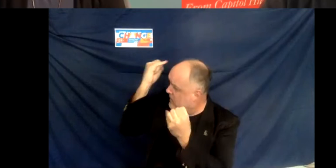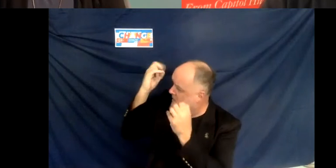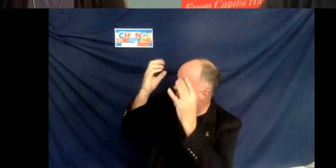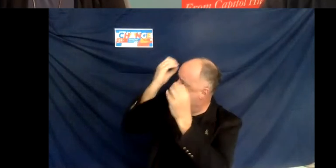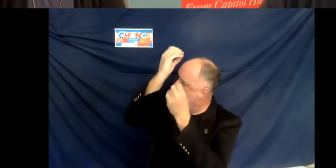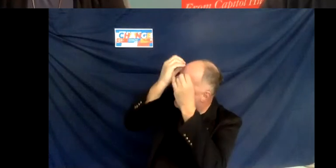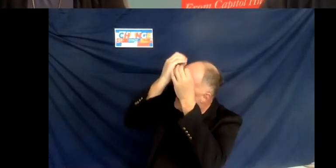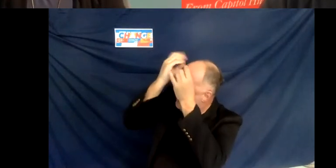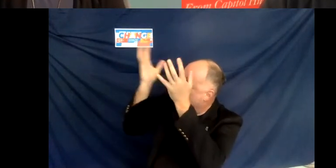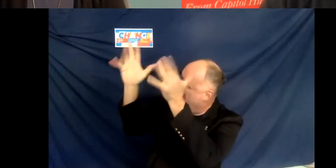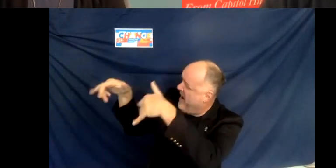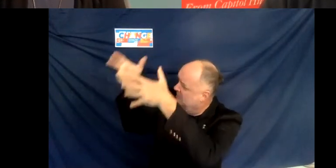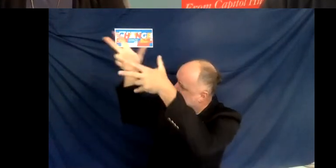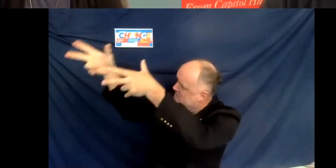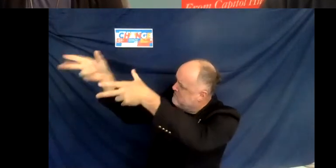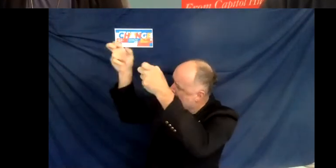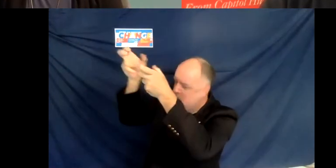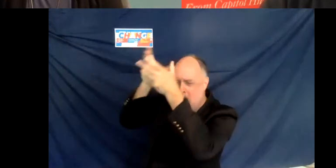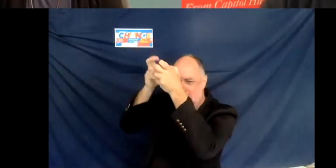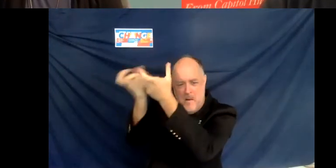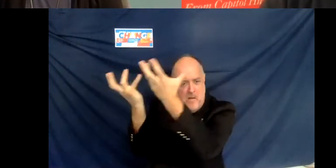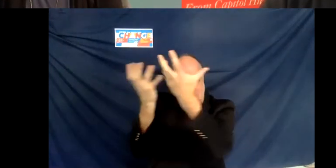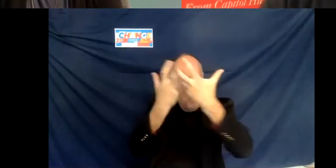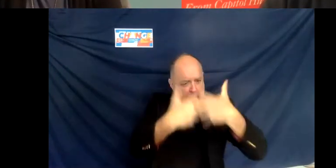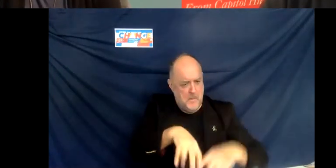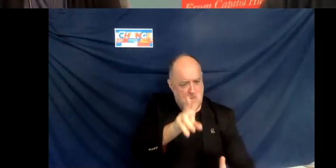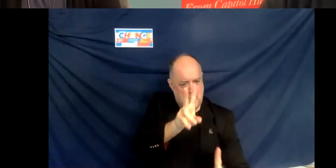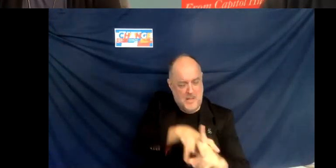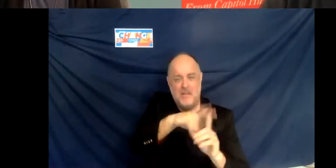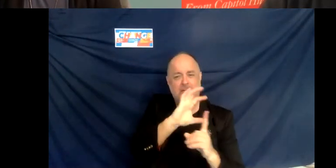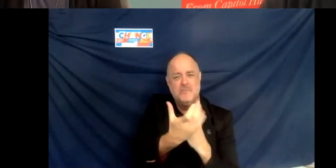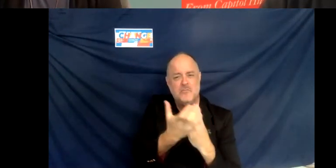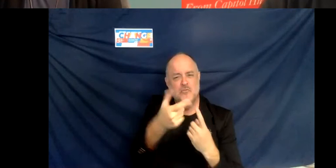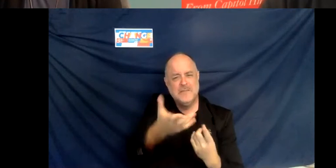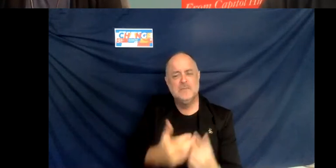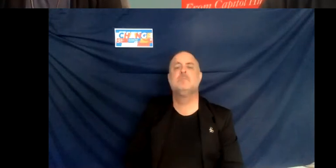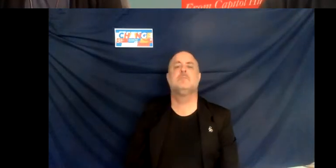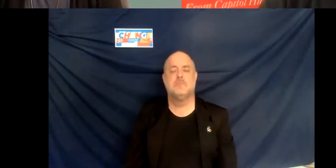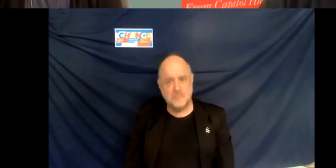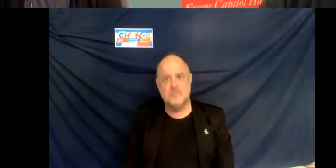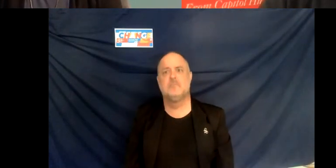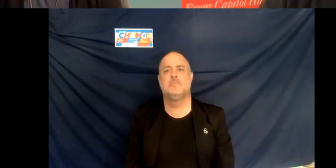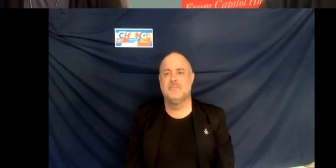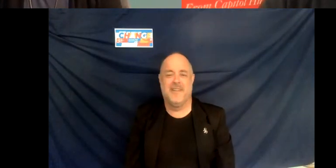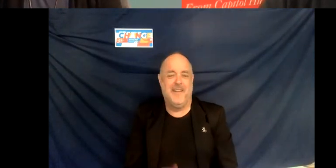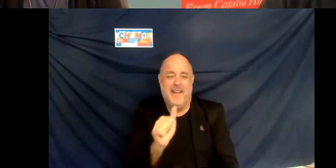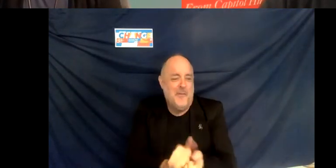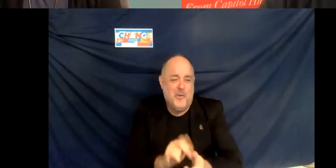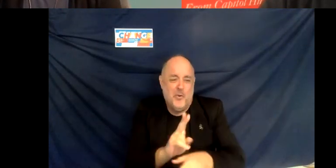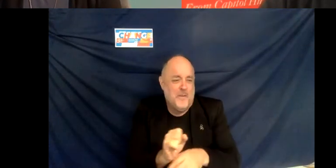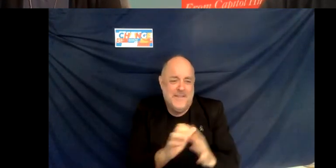can use them here in the context of our. Every U.S. city is going to be unique, just like every Dutch city is going to be unique.